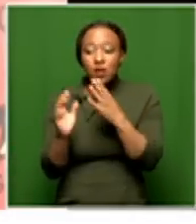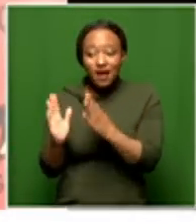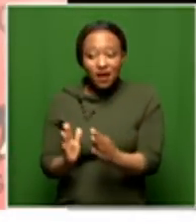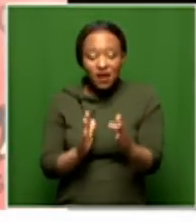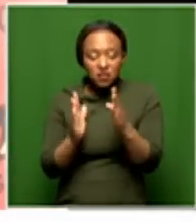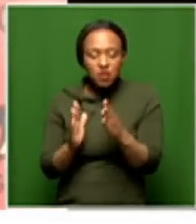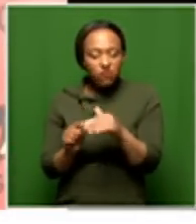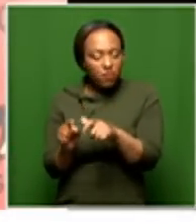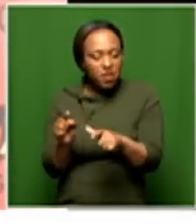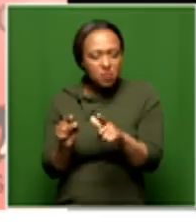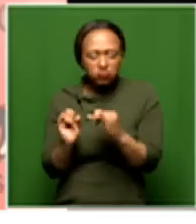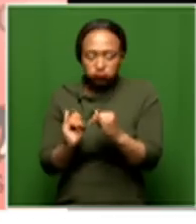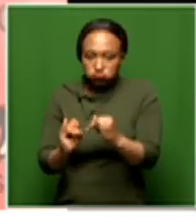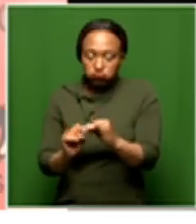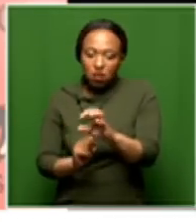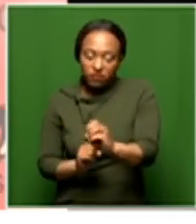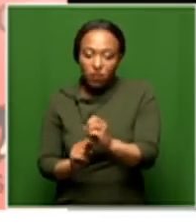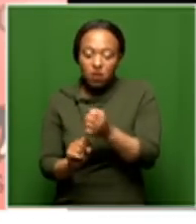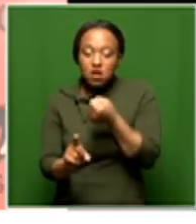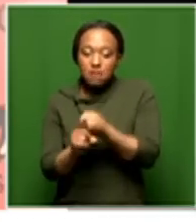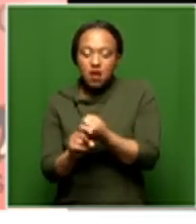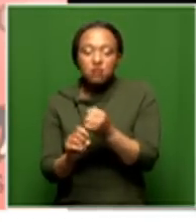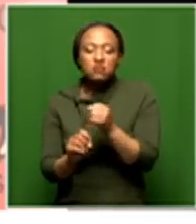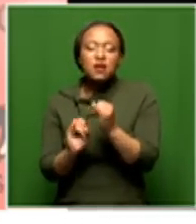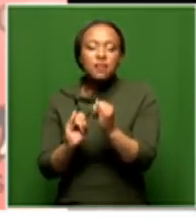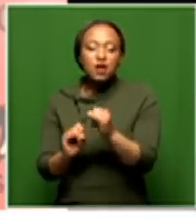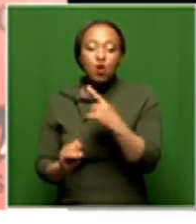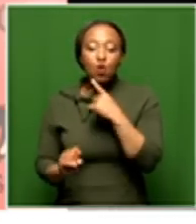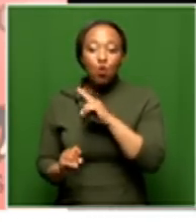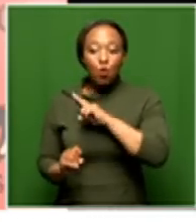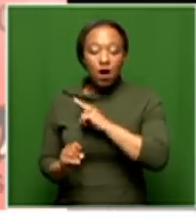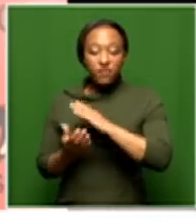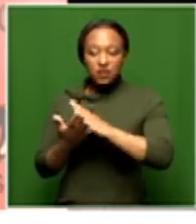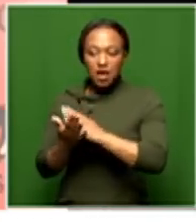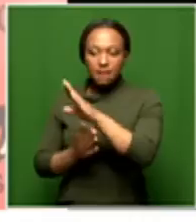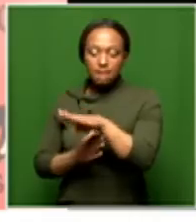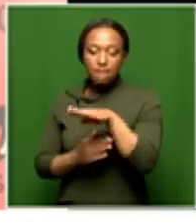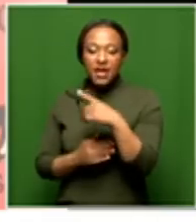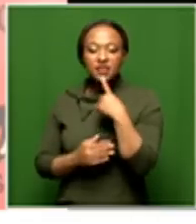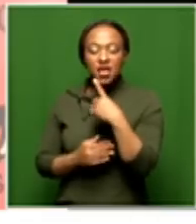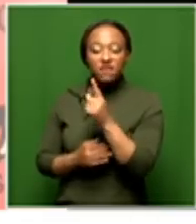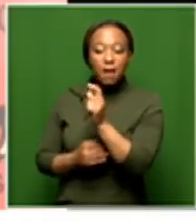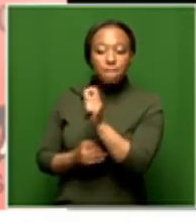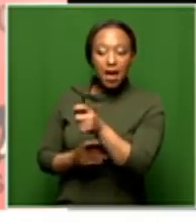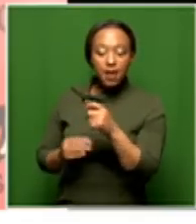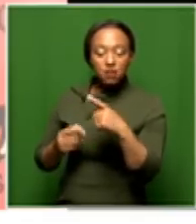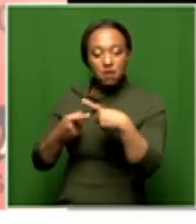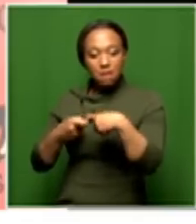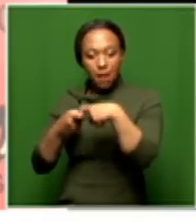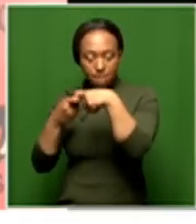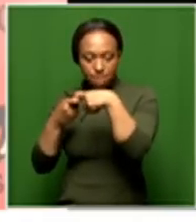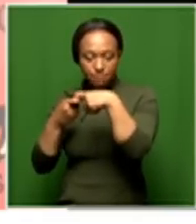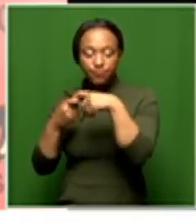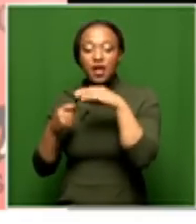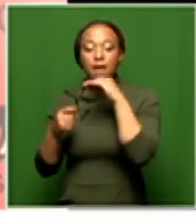people, in a sense that in some instances, some banks will say if they give you a 3 months payment holiday, your loan